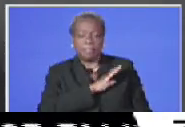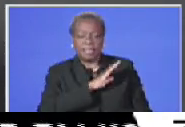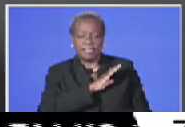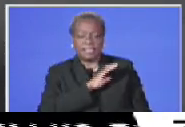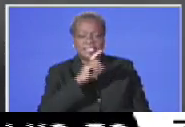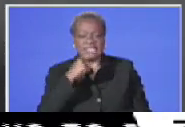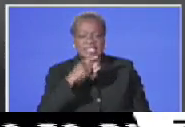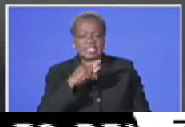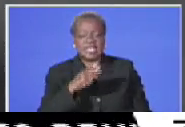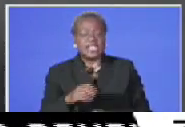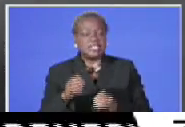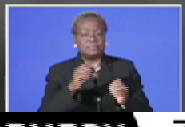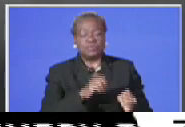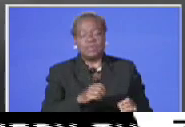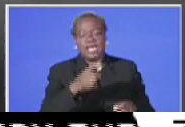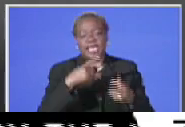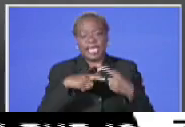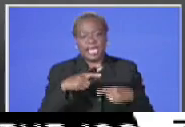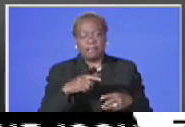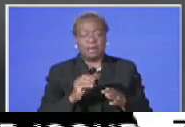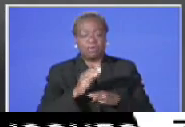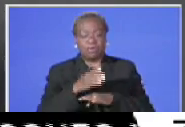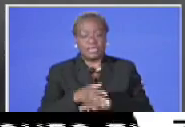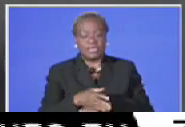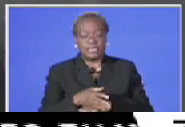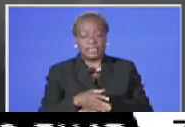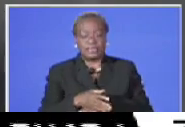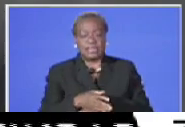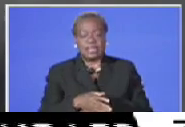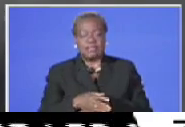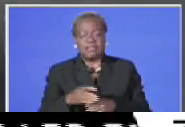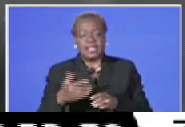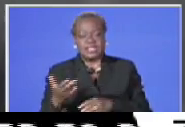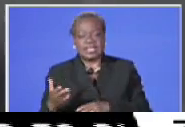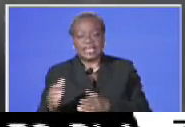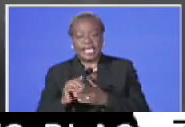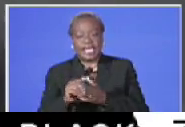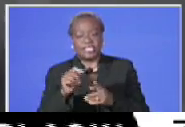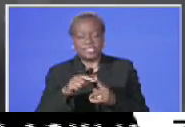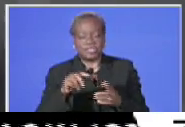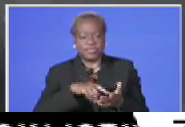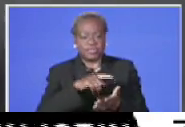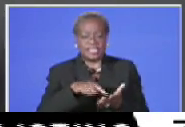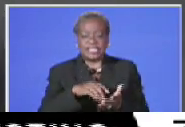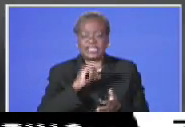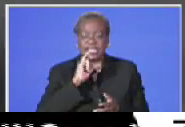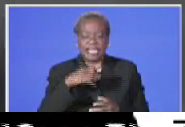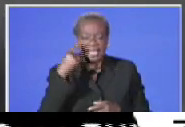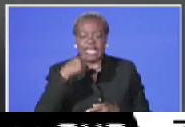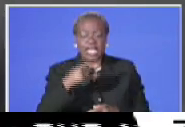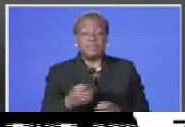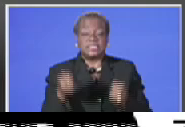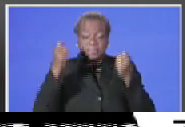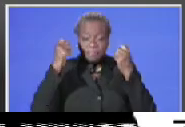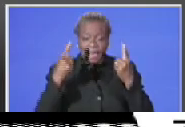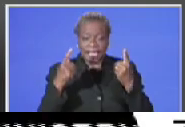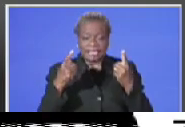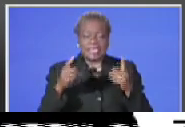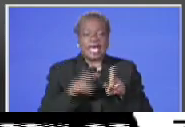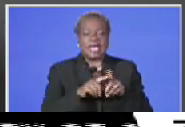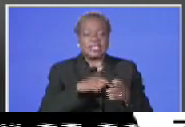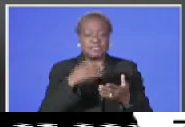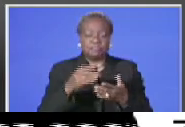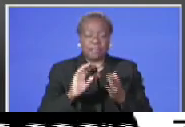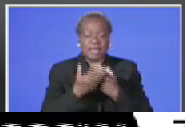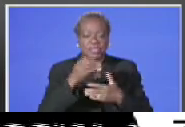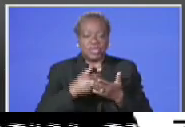came amidst talks to remedy the issue that led to the sanctions. The Attorney General says he was taken aback by the news as there was an agreement